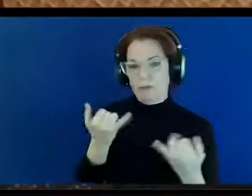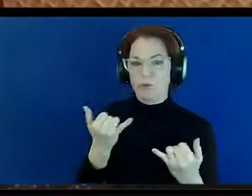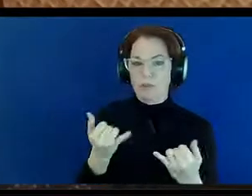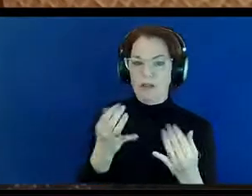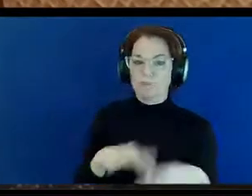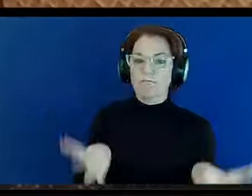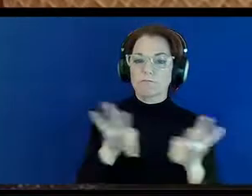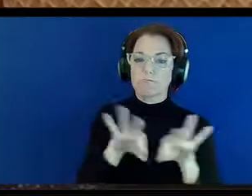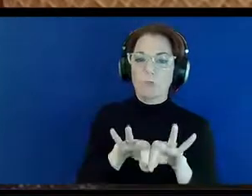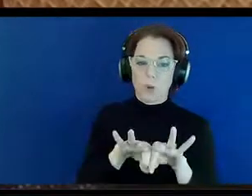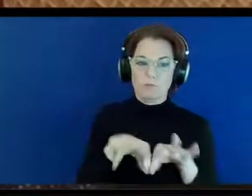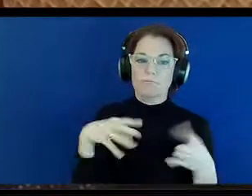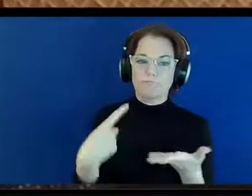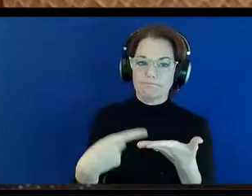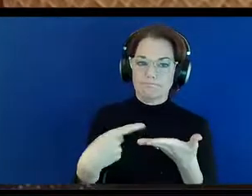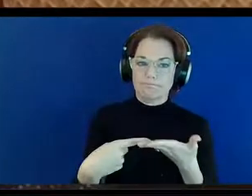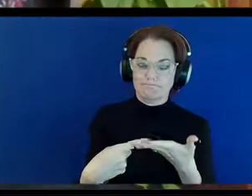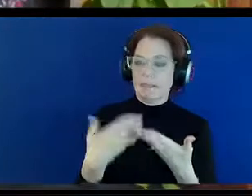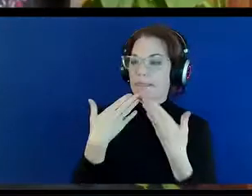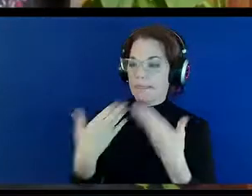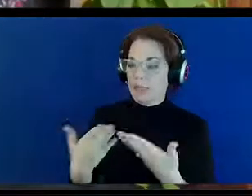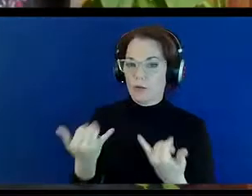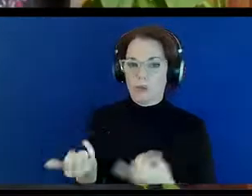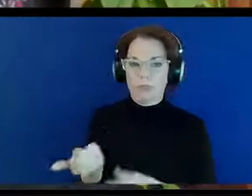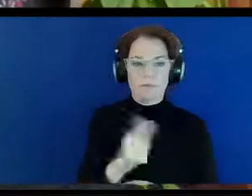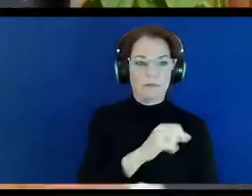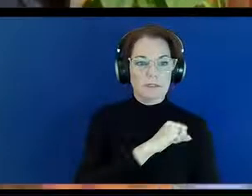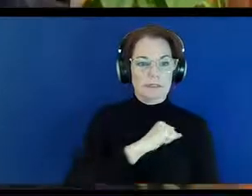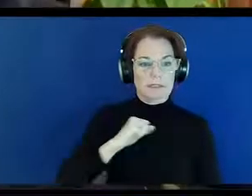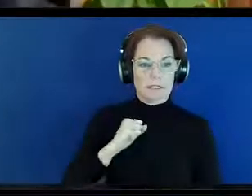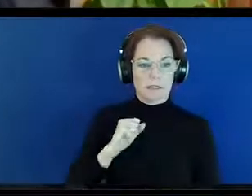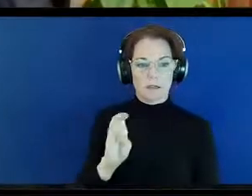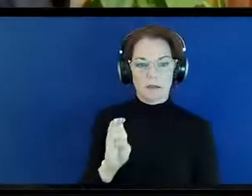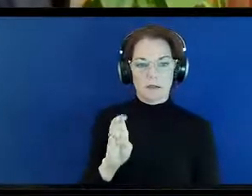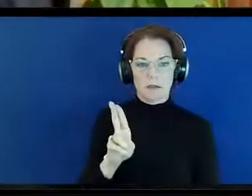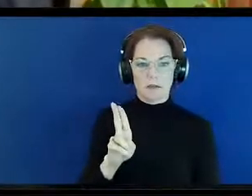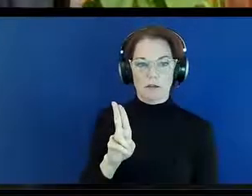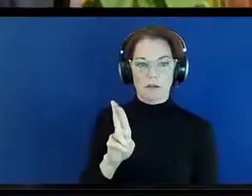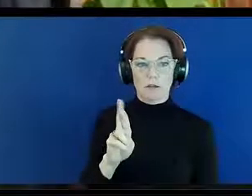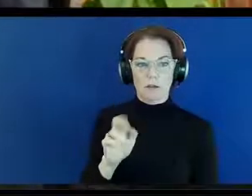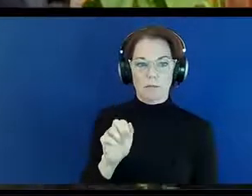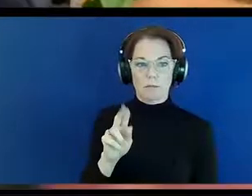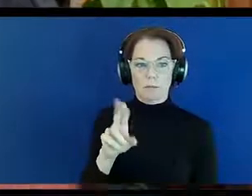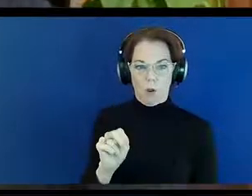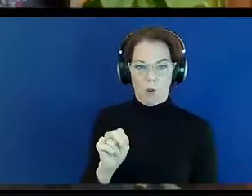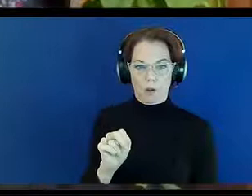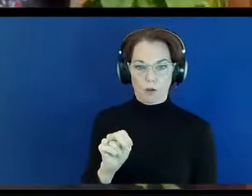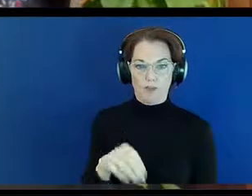Thank you, Senator Gillibrand. We'll next turn to Senator Braun. Thank you, Mr. Chairman.